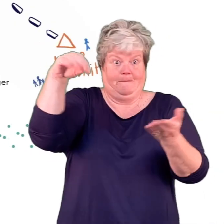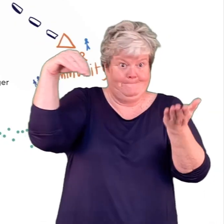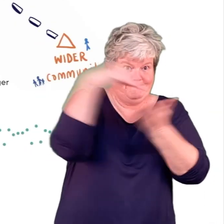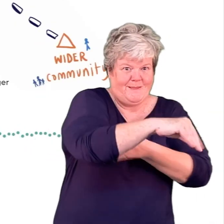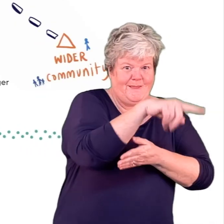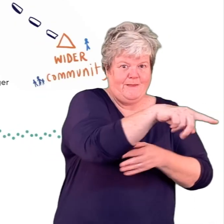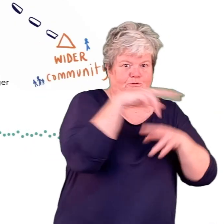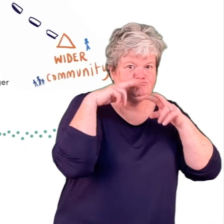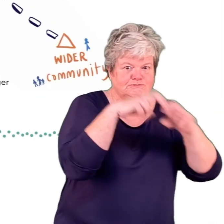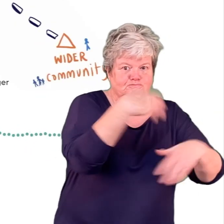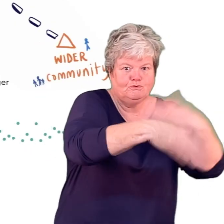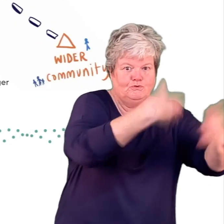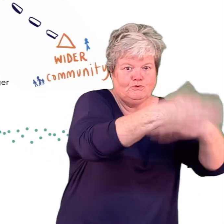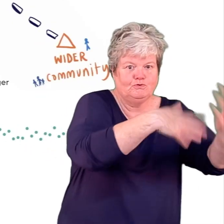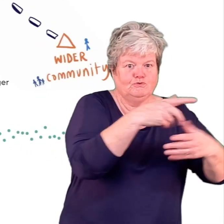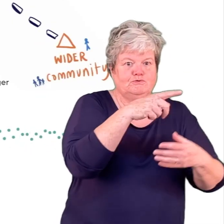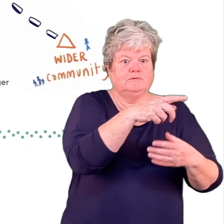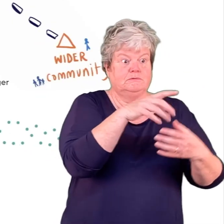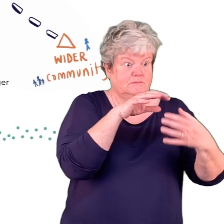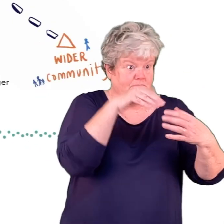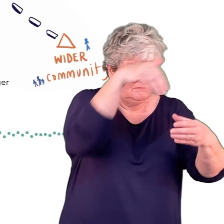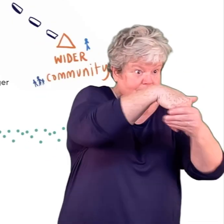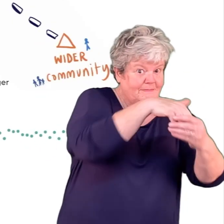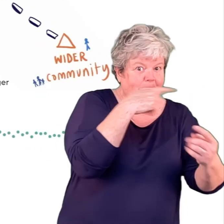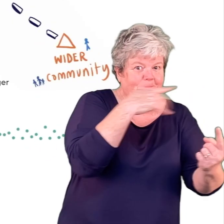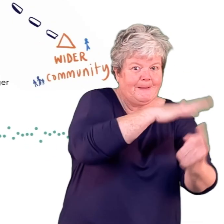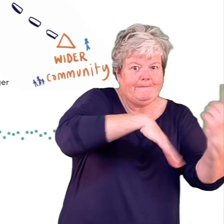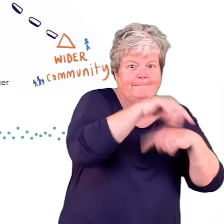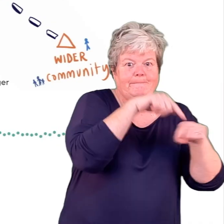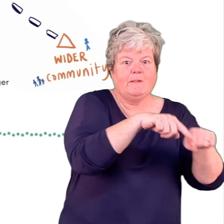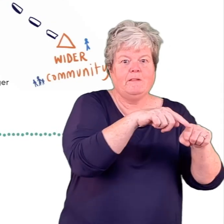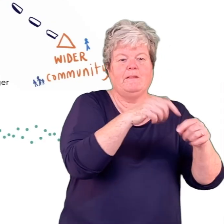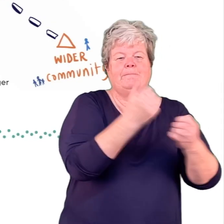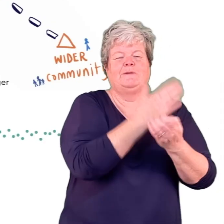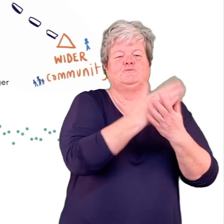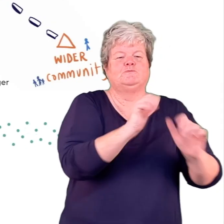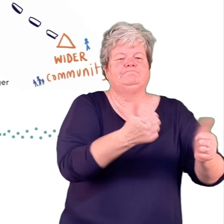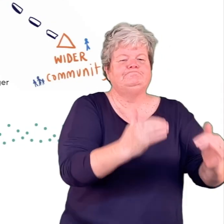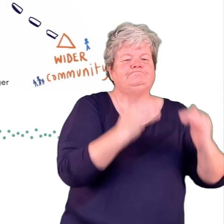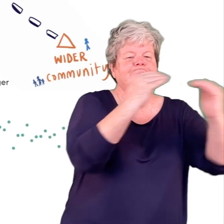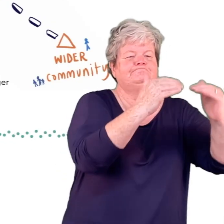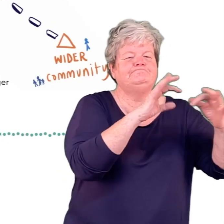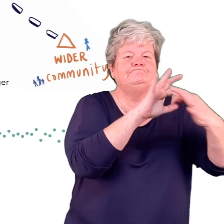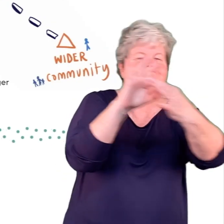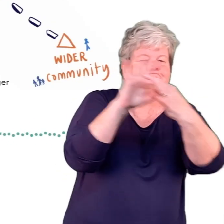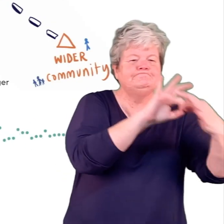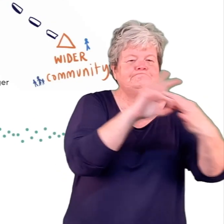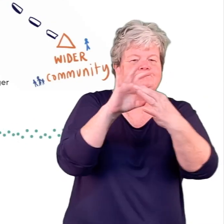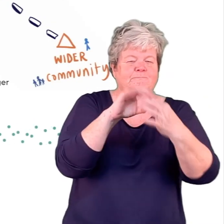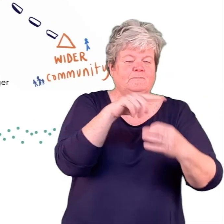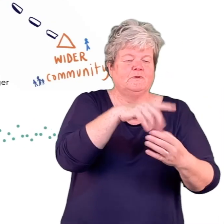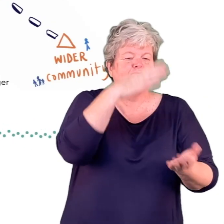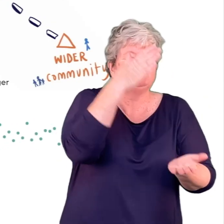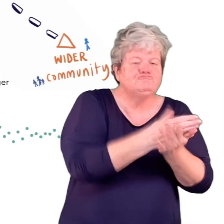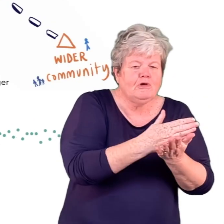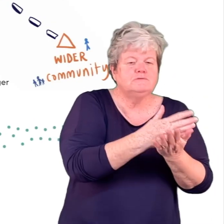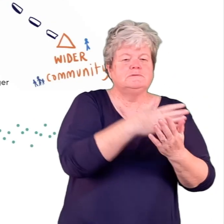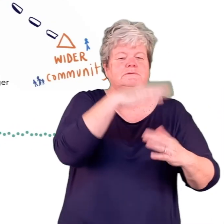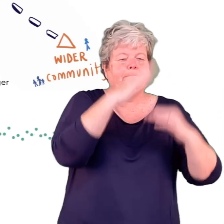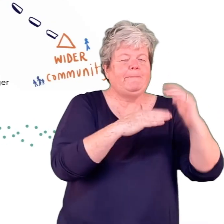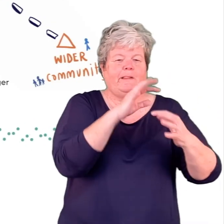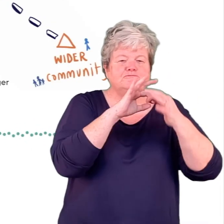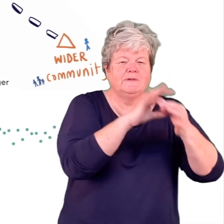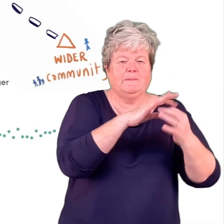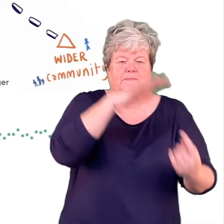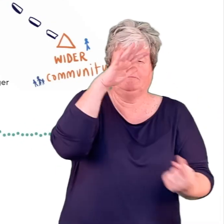to pay the network members to do their own research with their own community, which led to high engagement, trust and building up understanding around